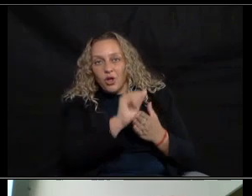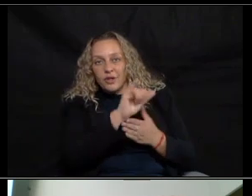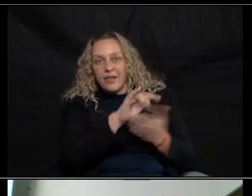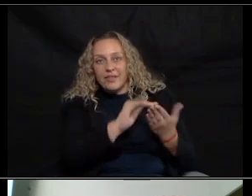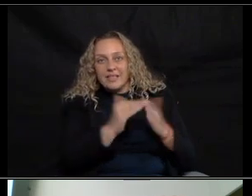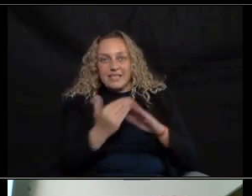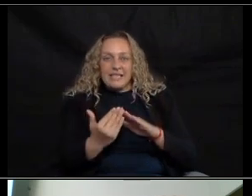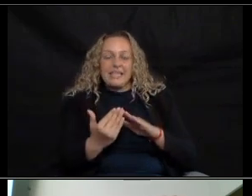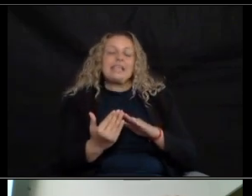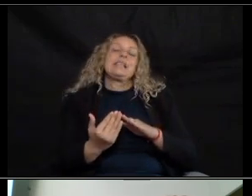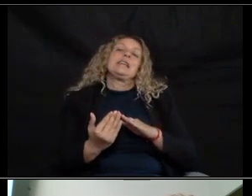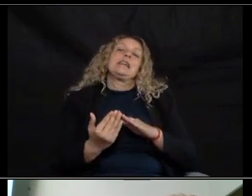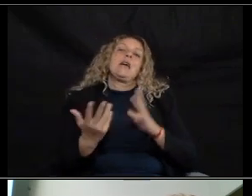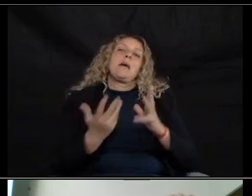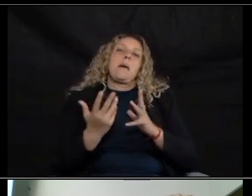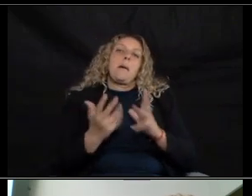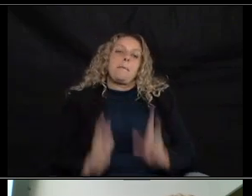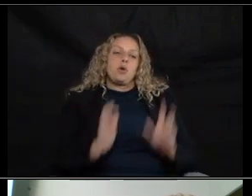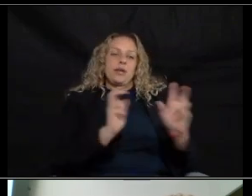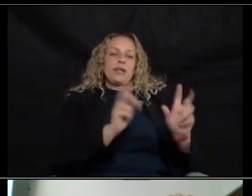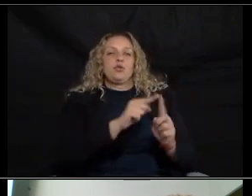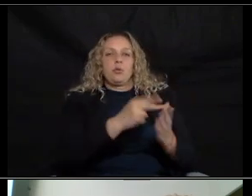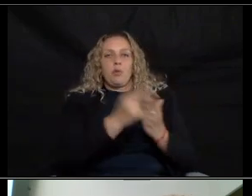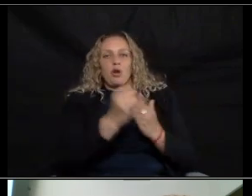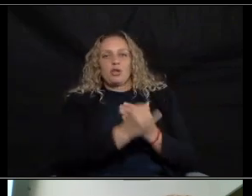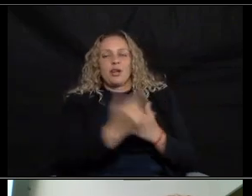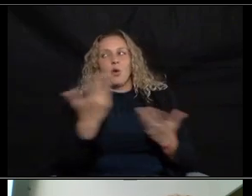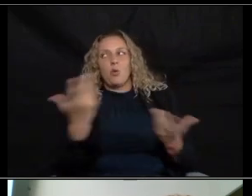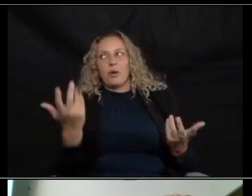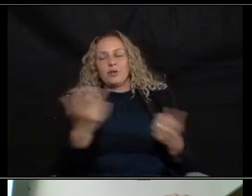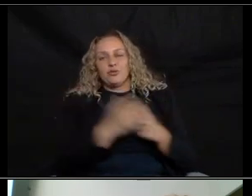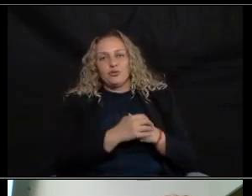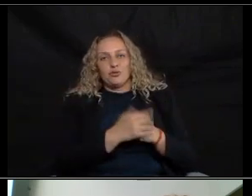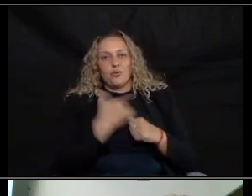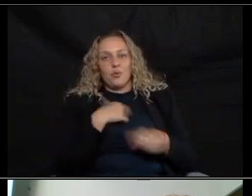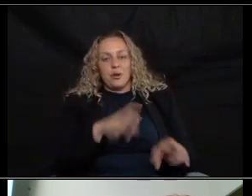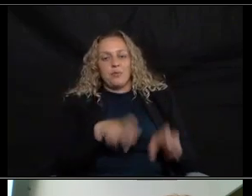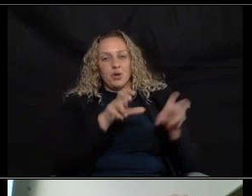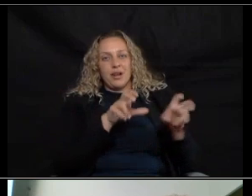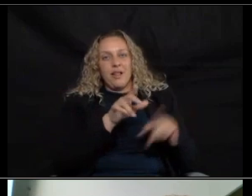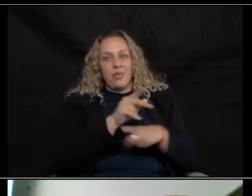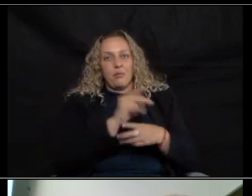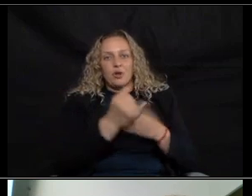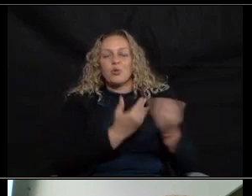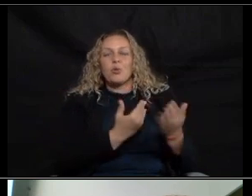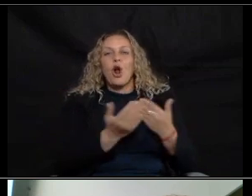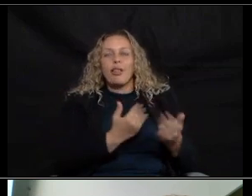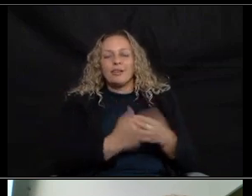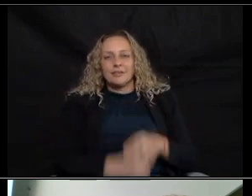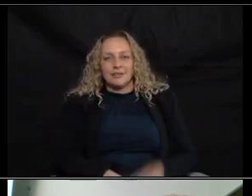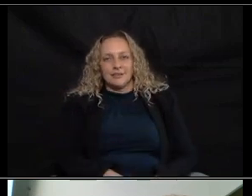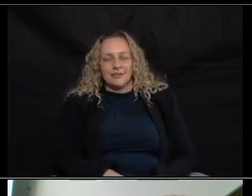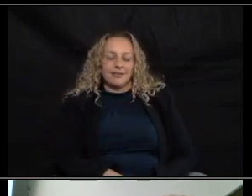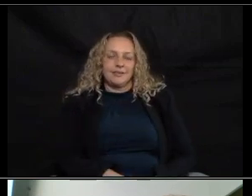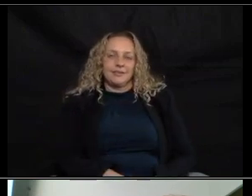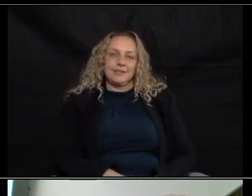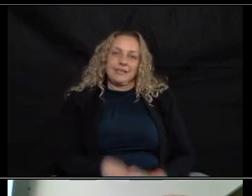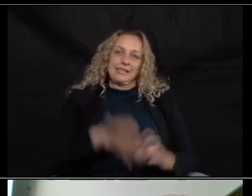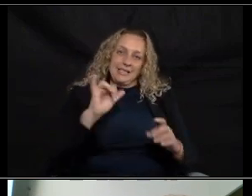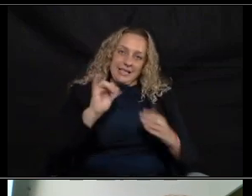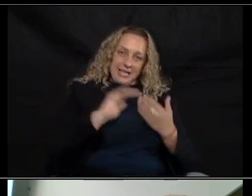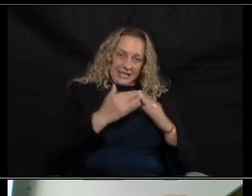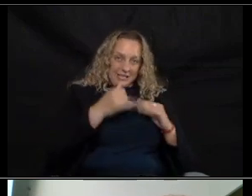city put into the project, which we put into the project regardless. You know, it's kind of like